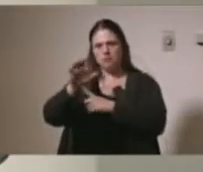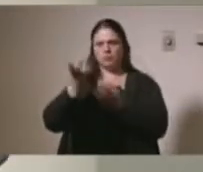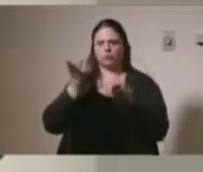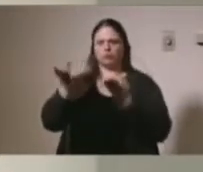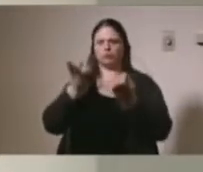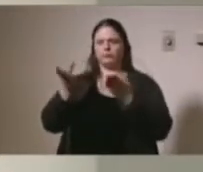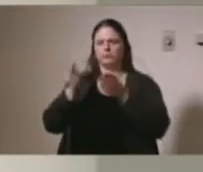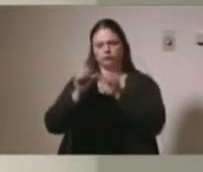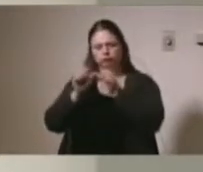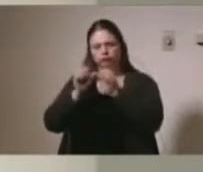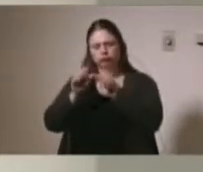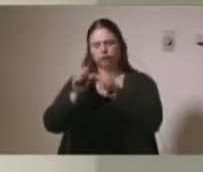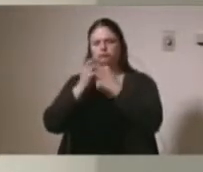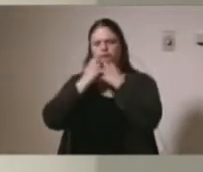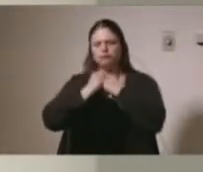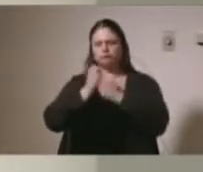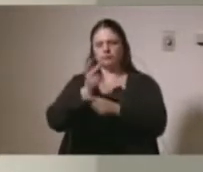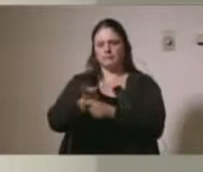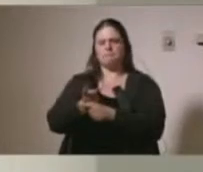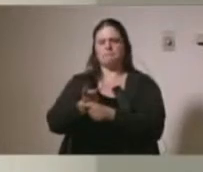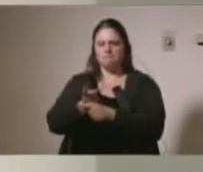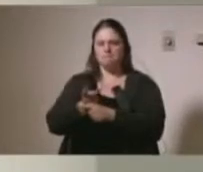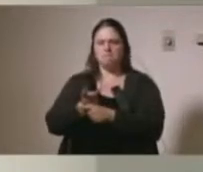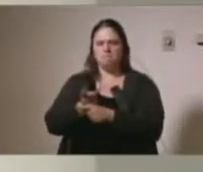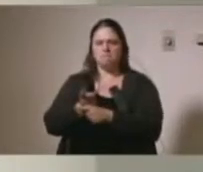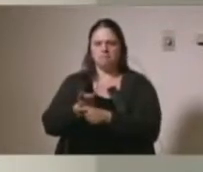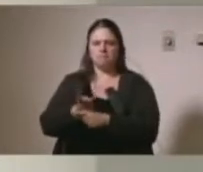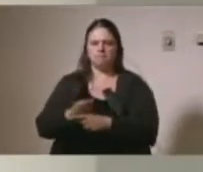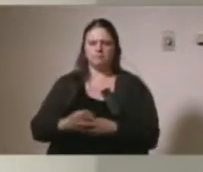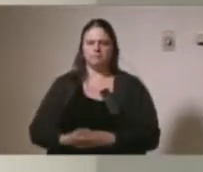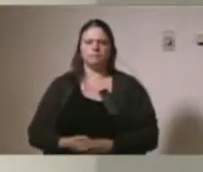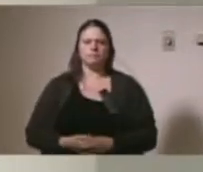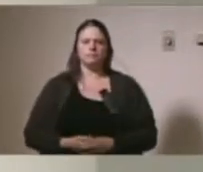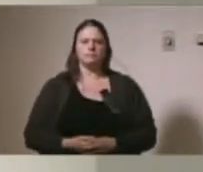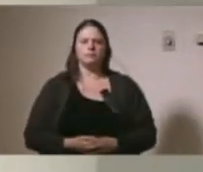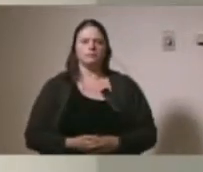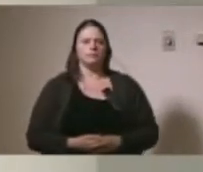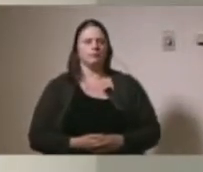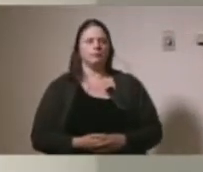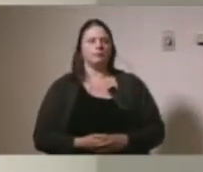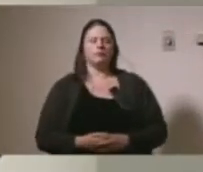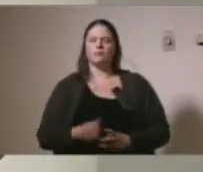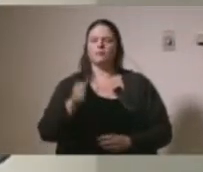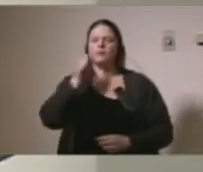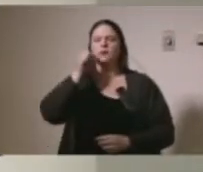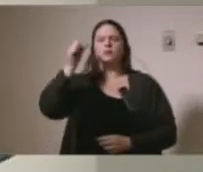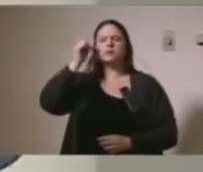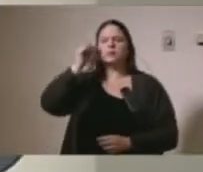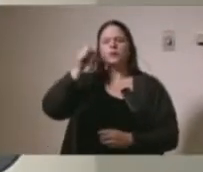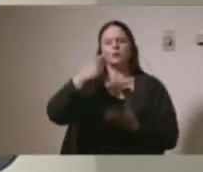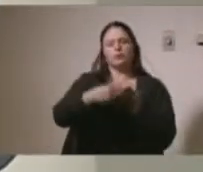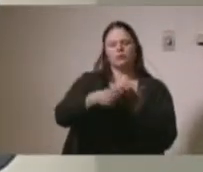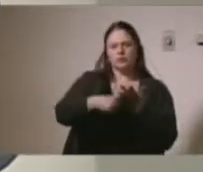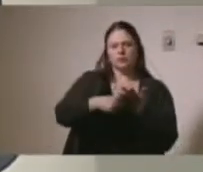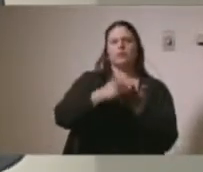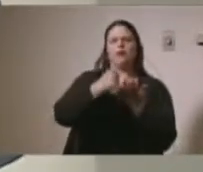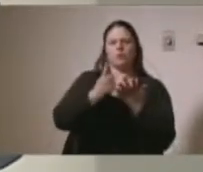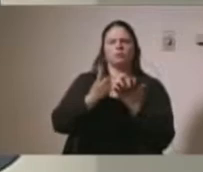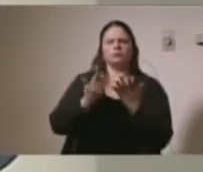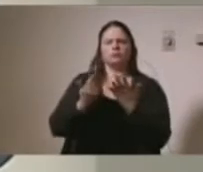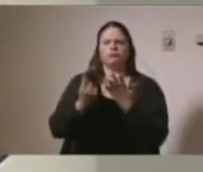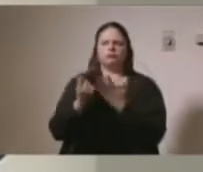that service. I will probably revisit yesterday's discussions before starting today's